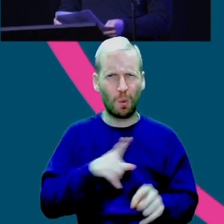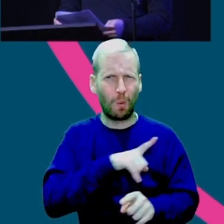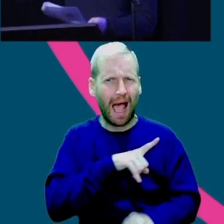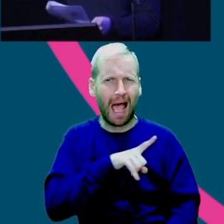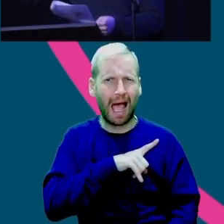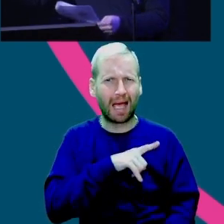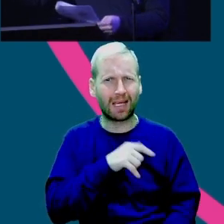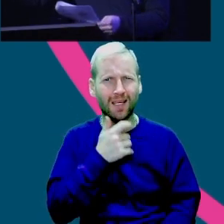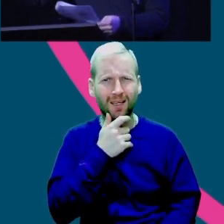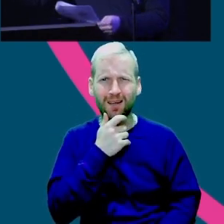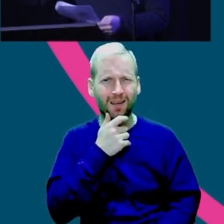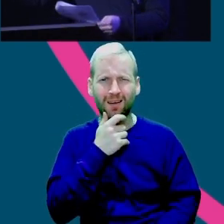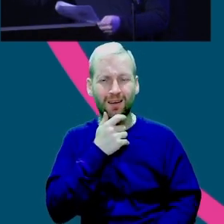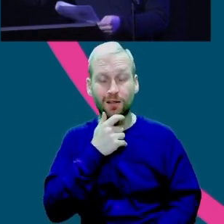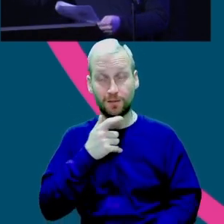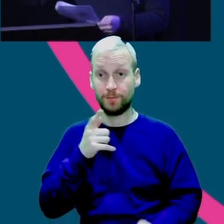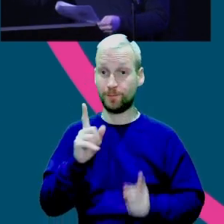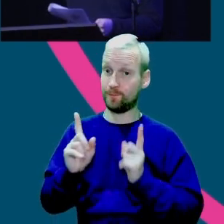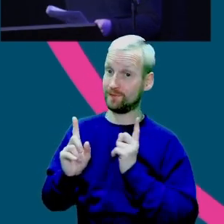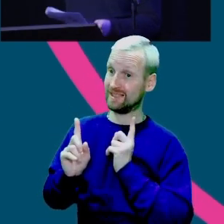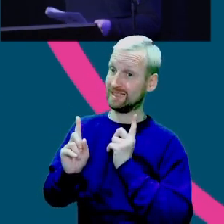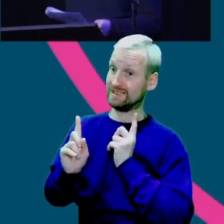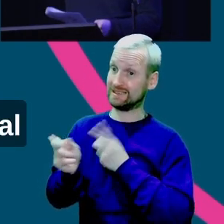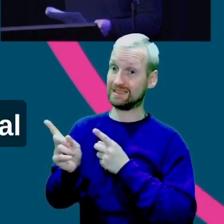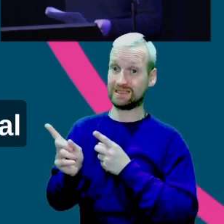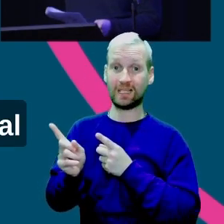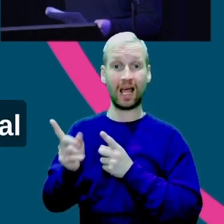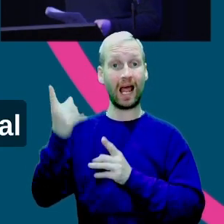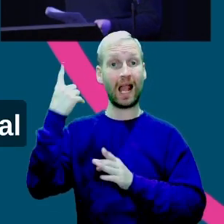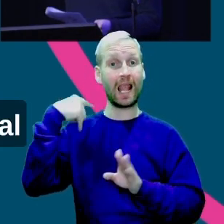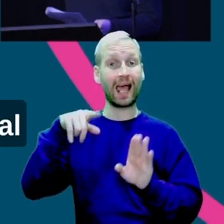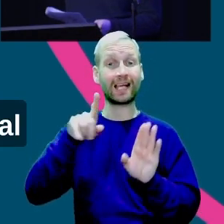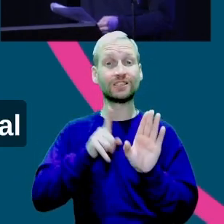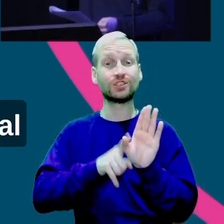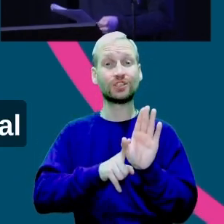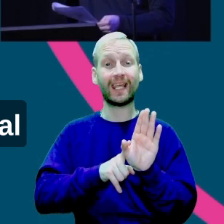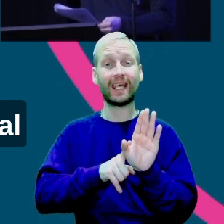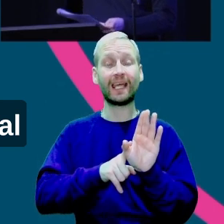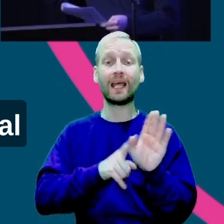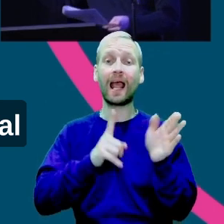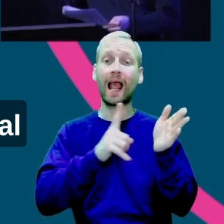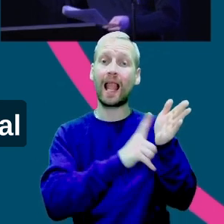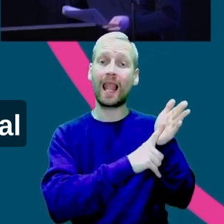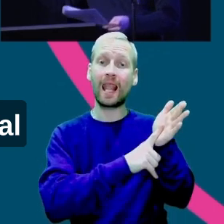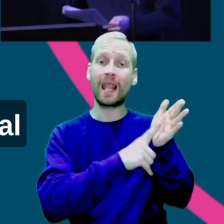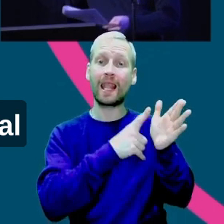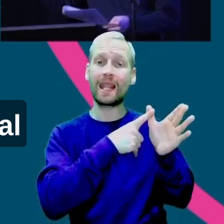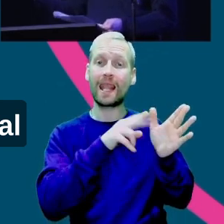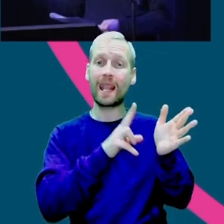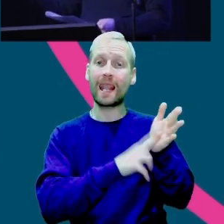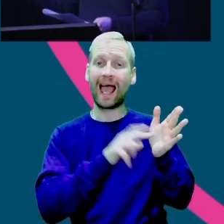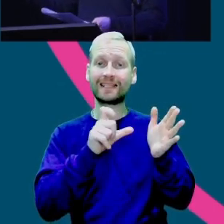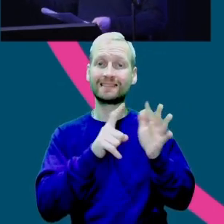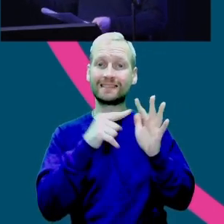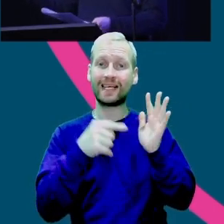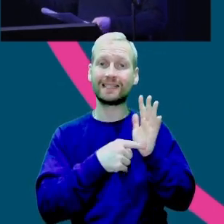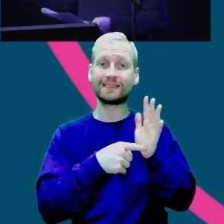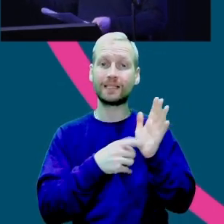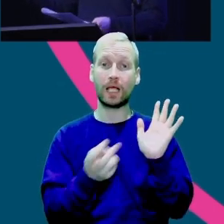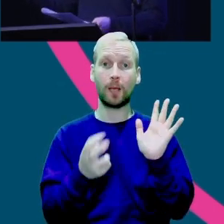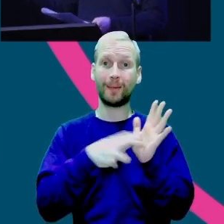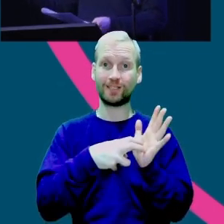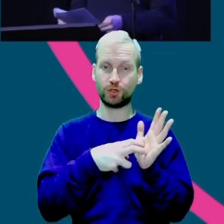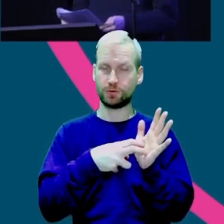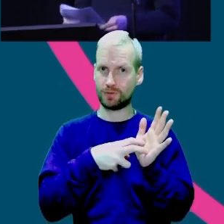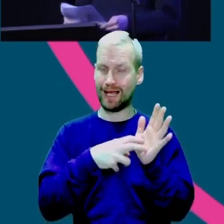So hopefully what you can see here is last year the Lancet Commission had an international collaboration and they called it looking